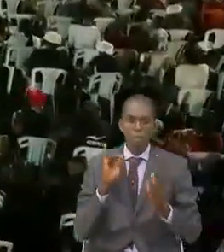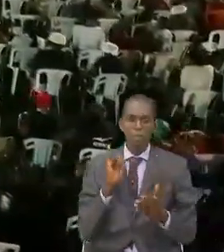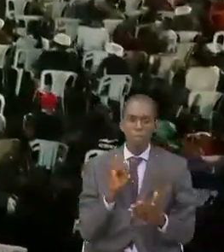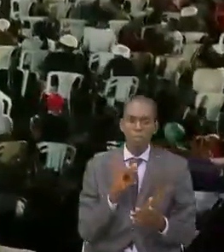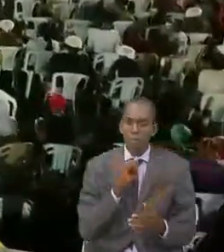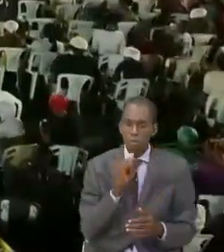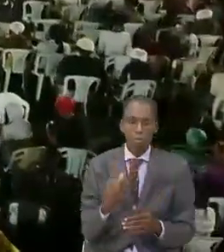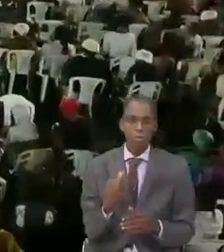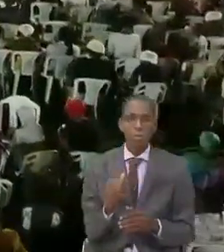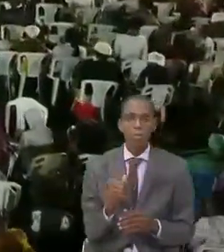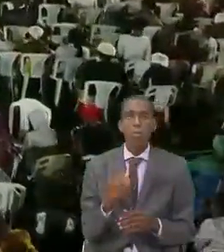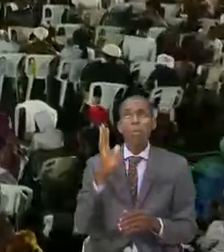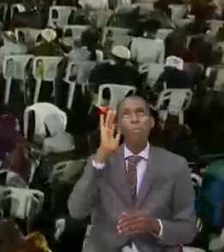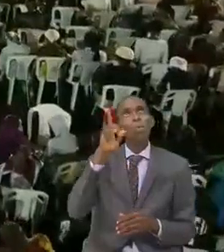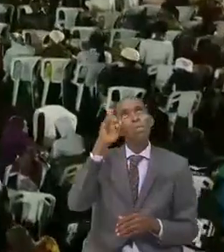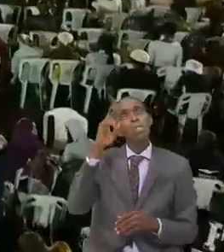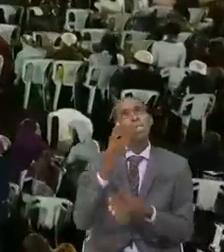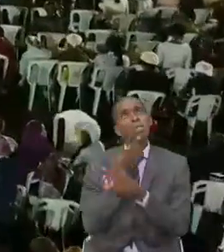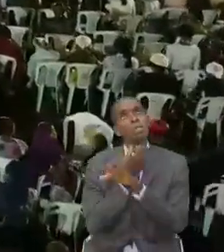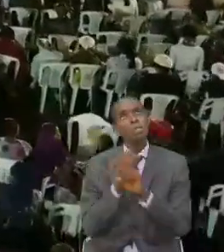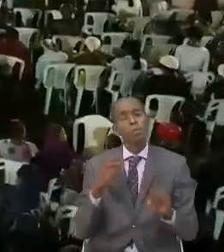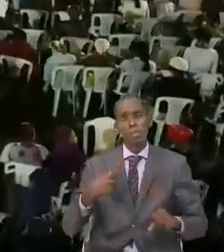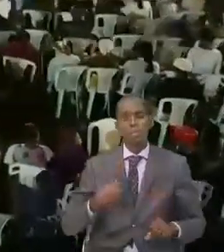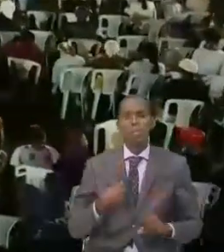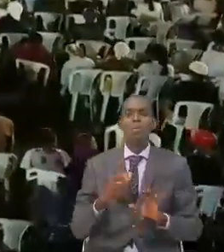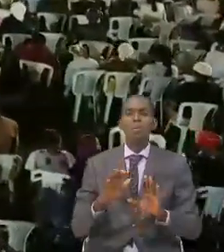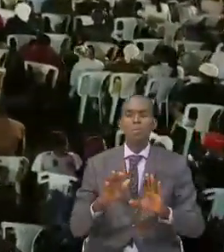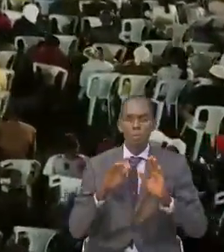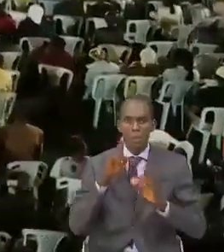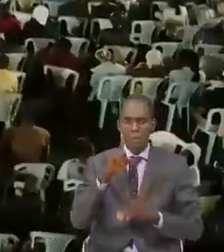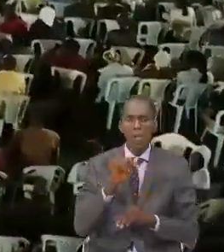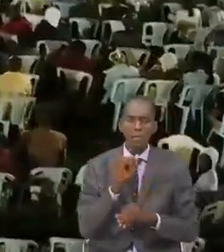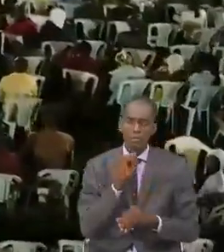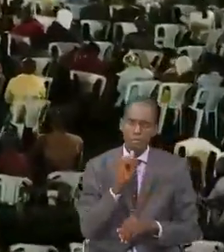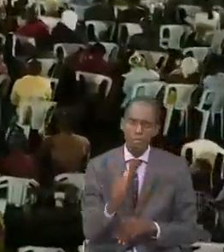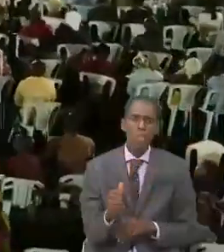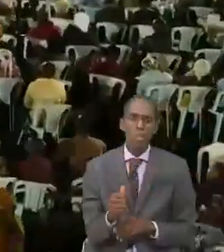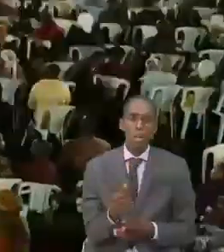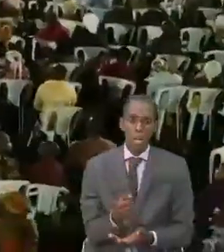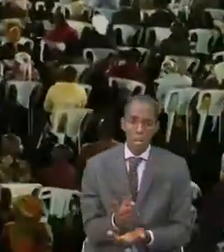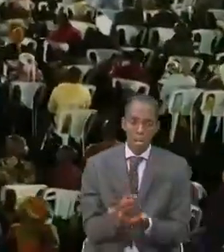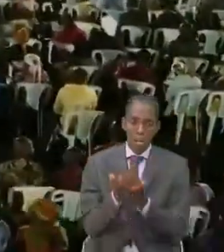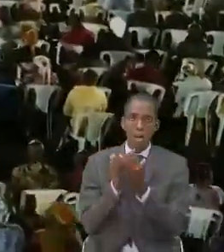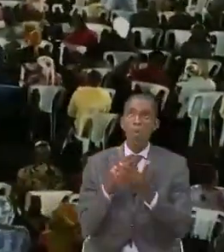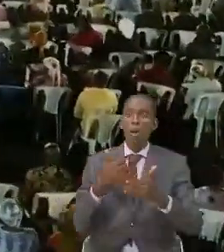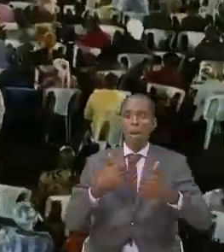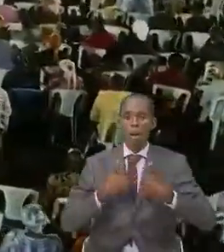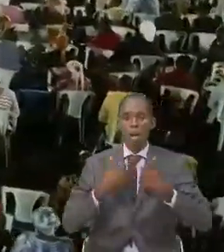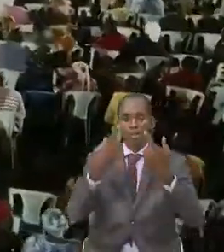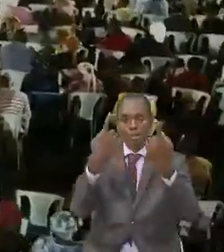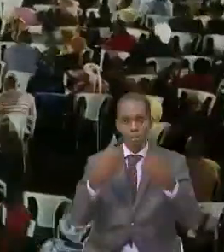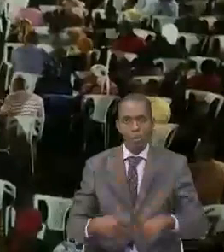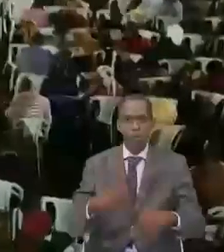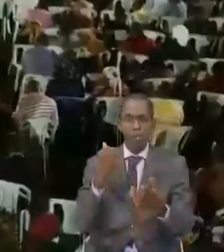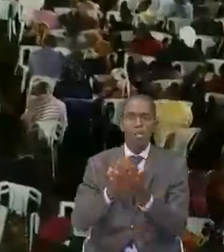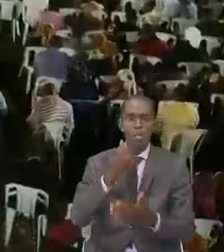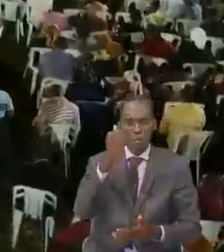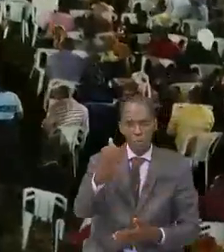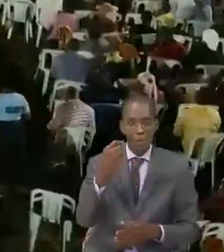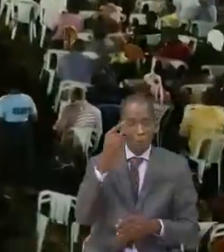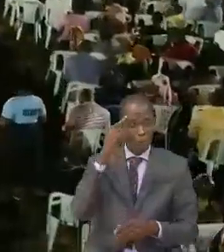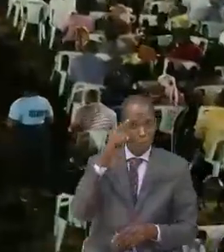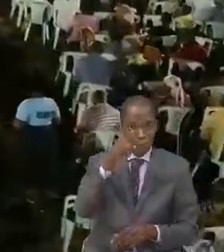heal me? Fear thou not. Will he rescue me? Fear thou not. Will he deliver me?